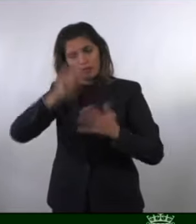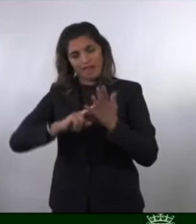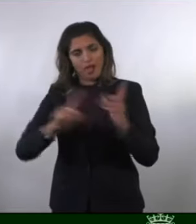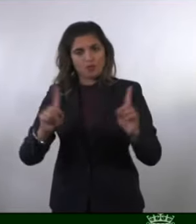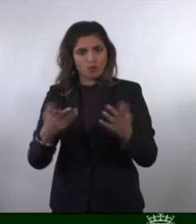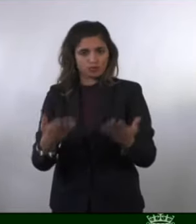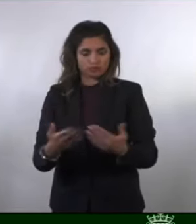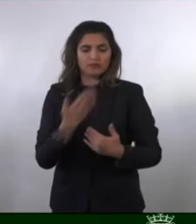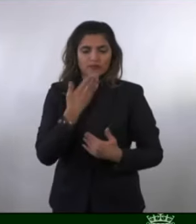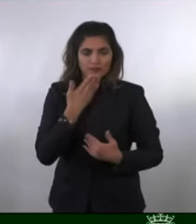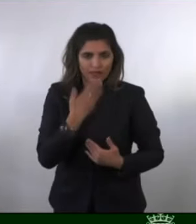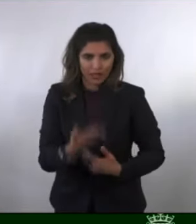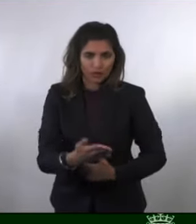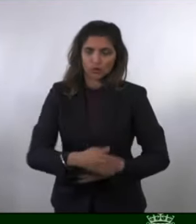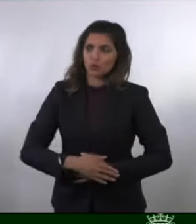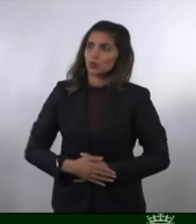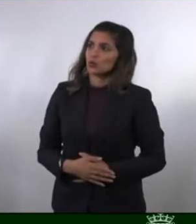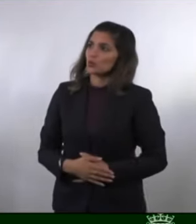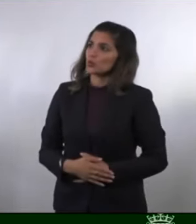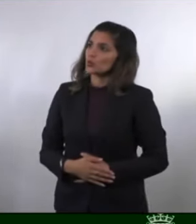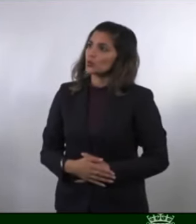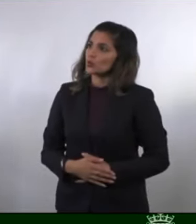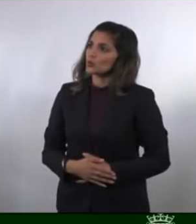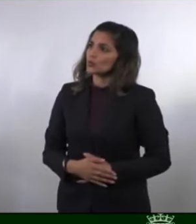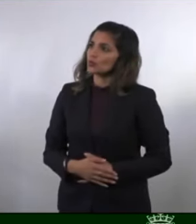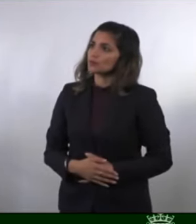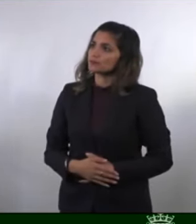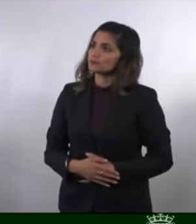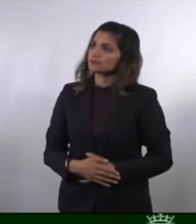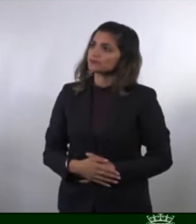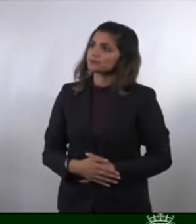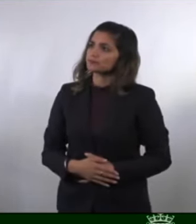you. Point of order. First point of order, Matt Weston.